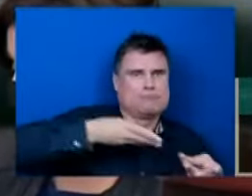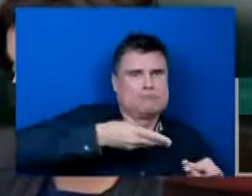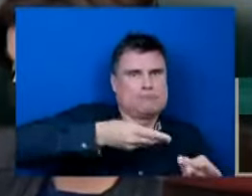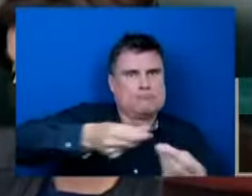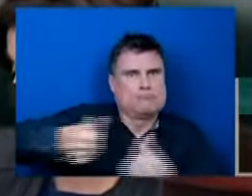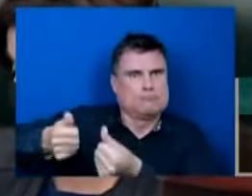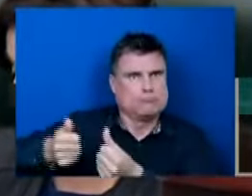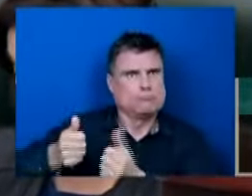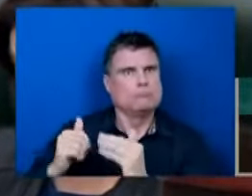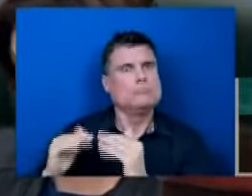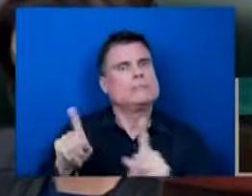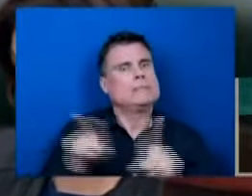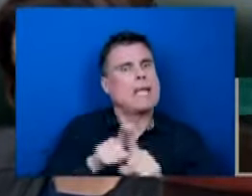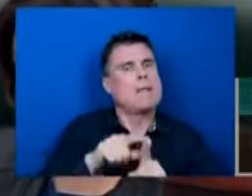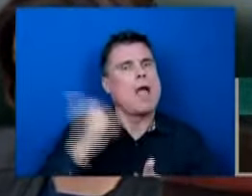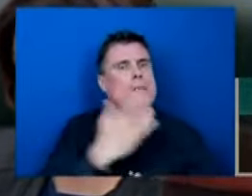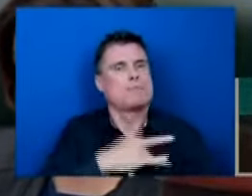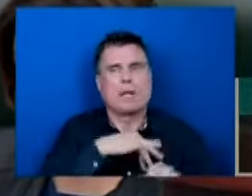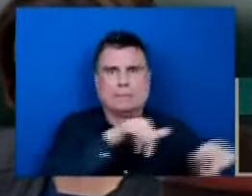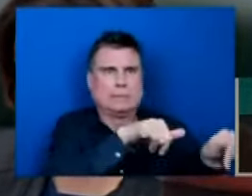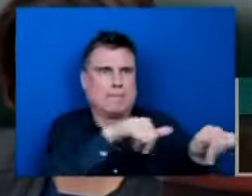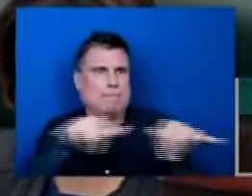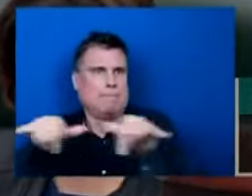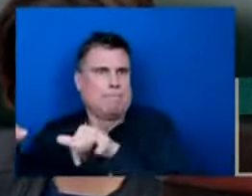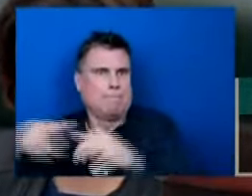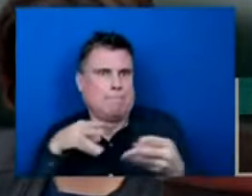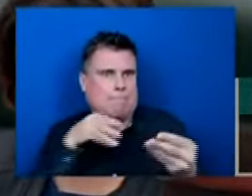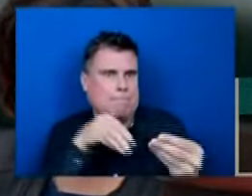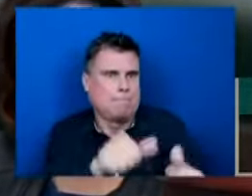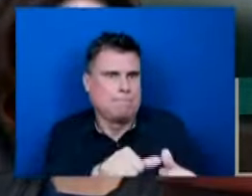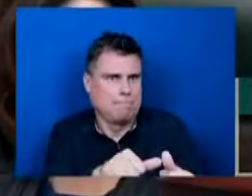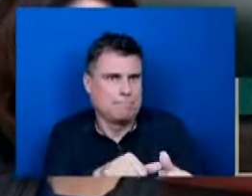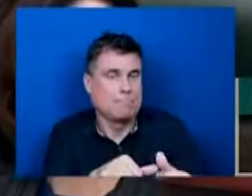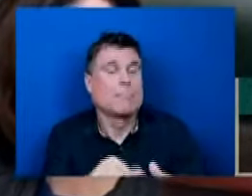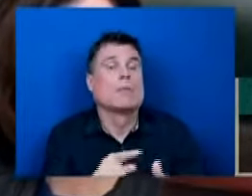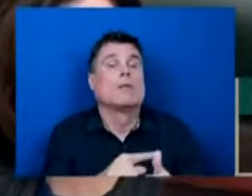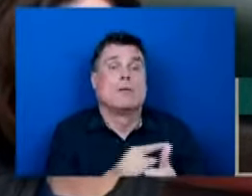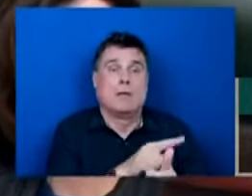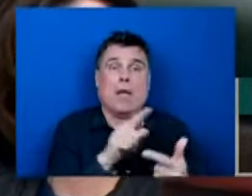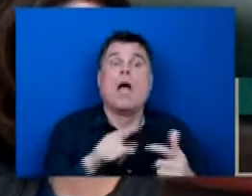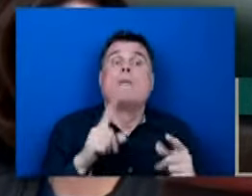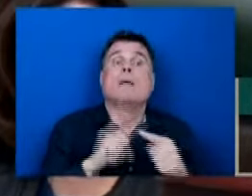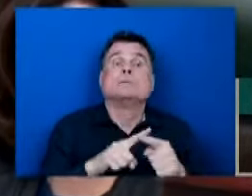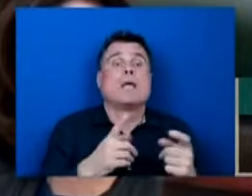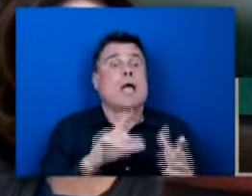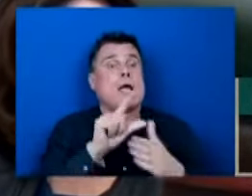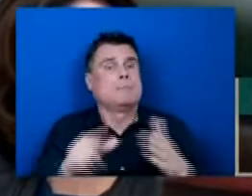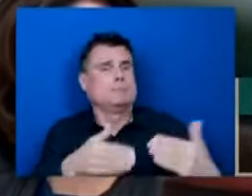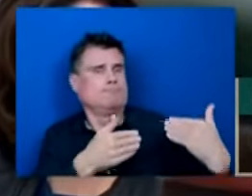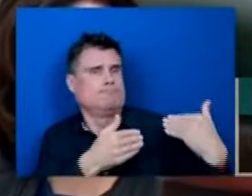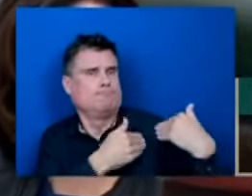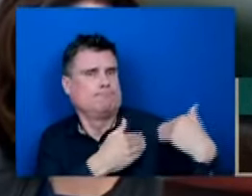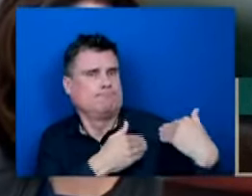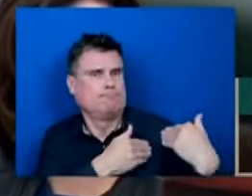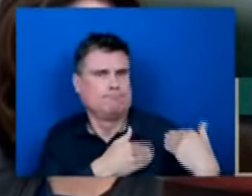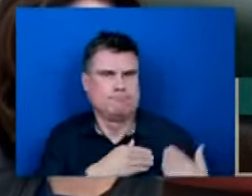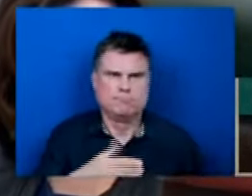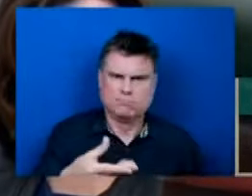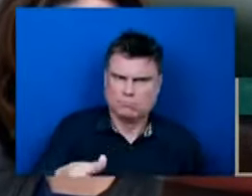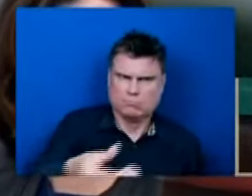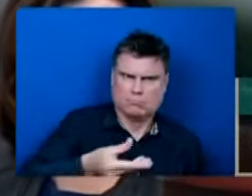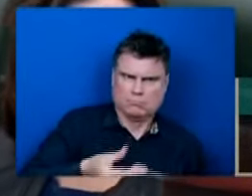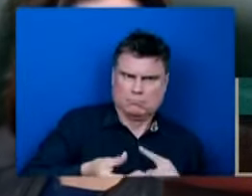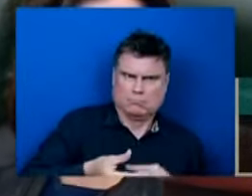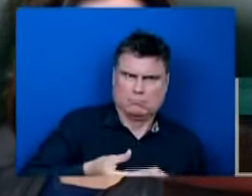report, we inherited a government that on a per capita basis spent $10 billion more per year than similar